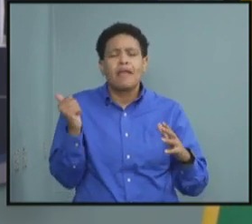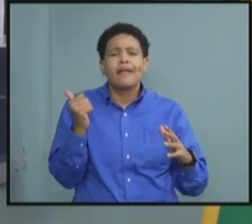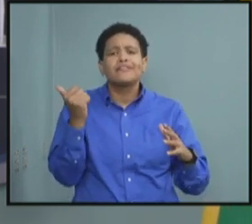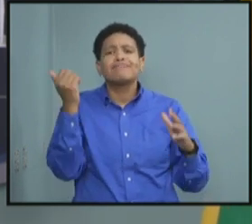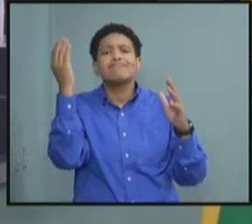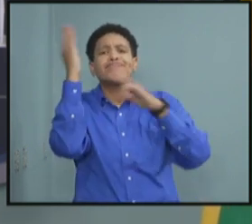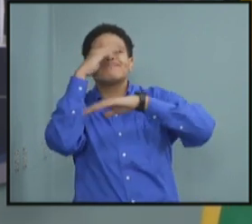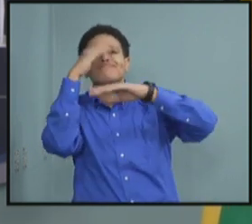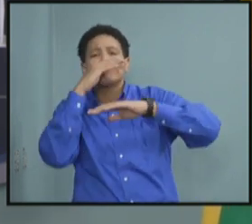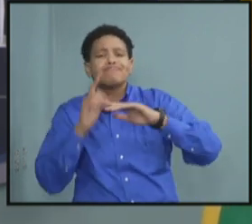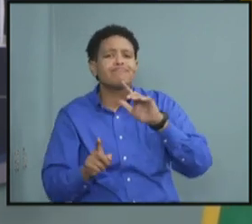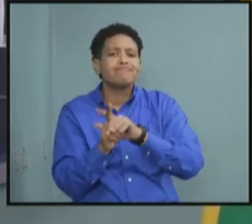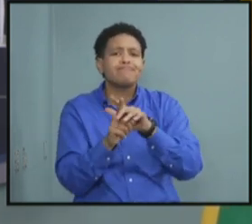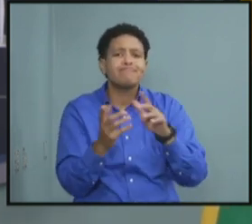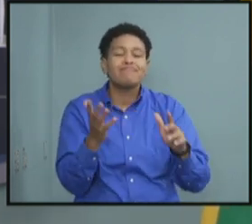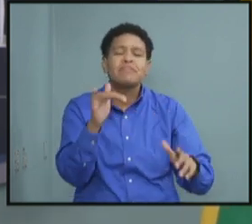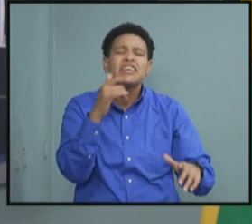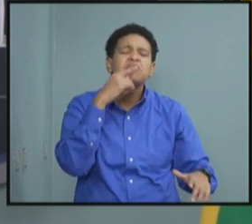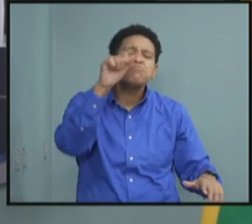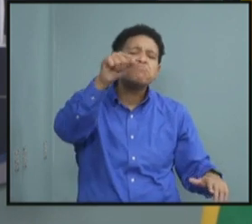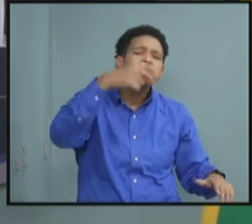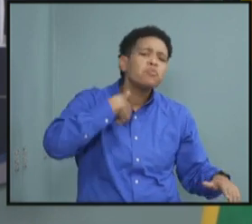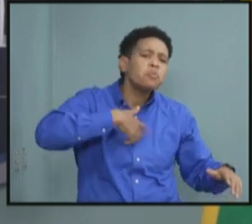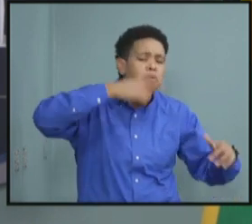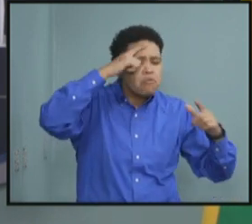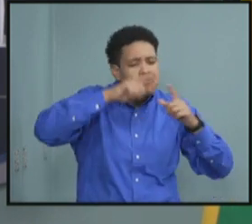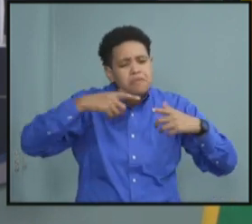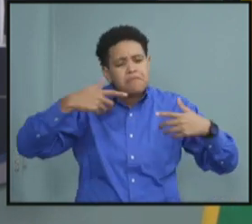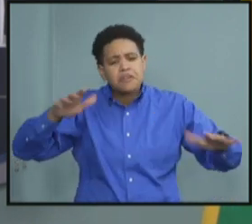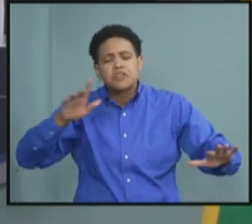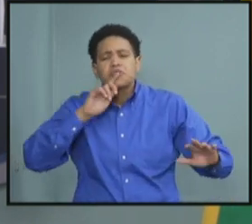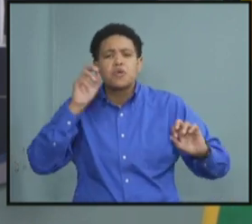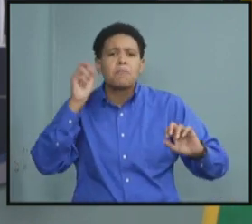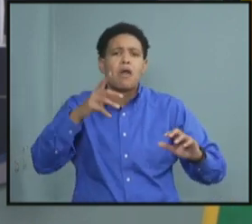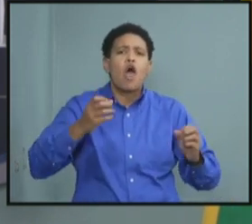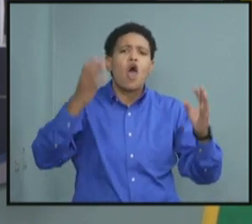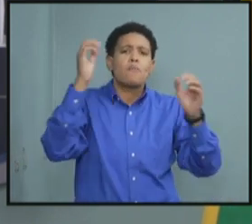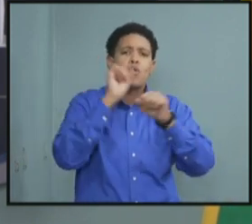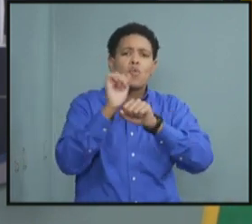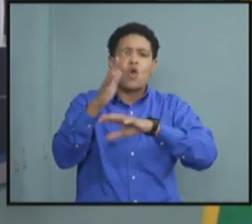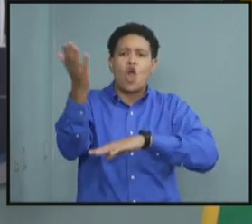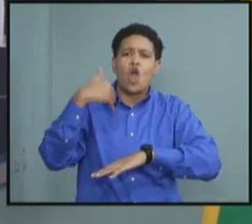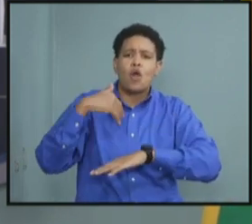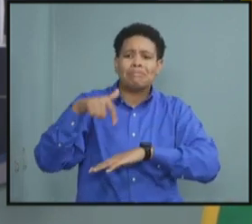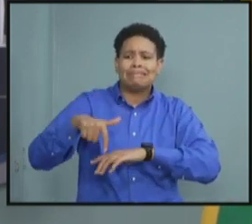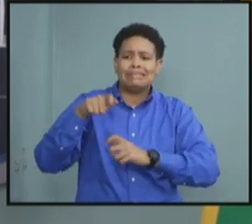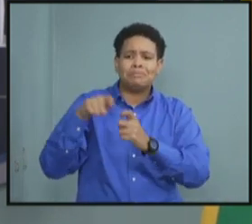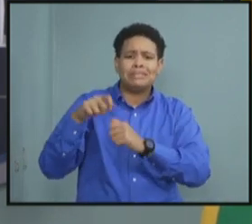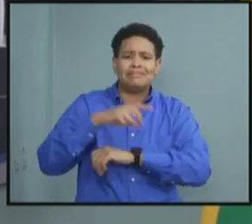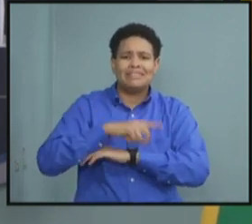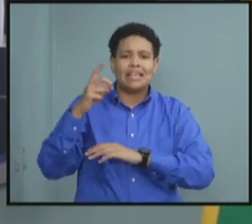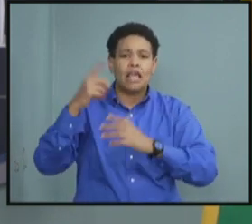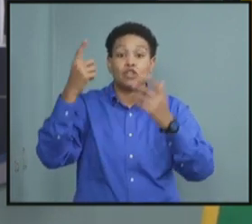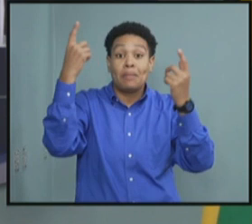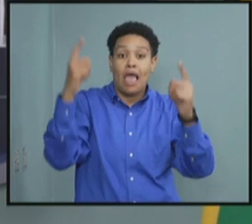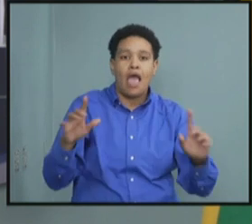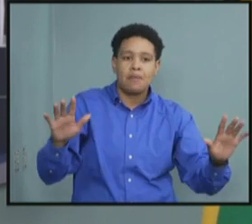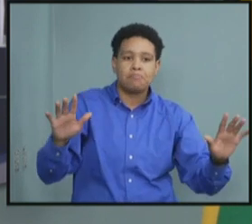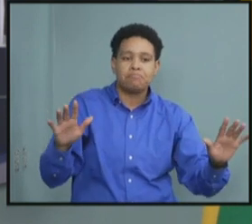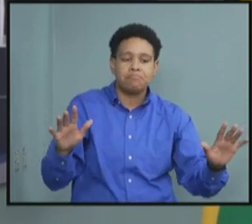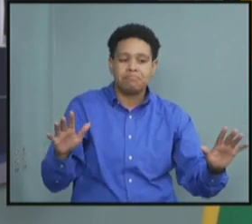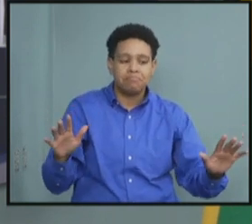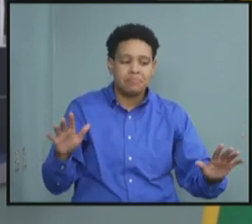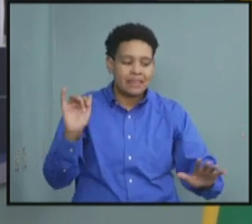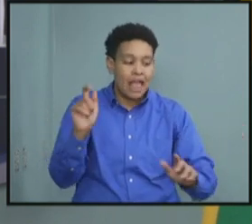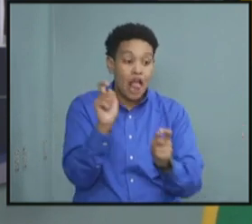mischief by saying, yes, we have an agreement to bring back X number of workers on X day, and then something happens, and